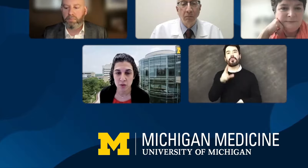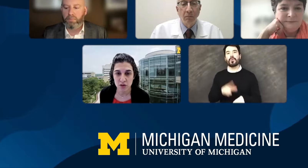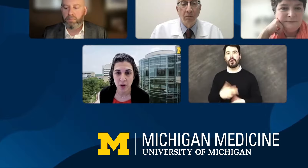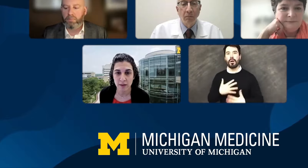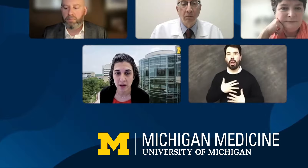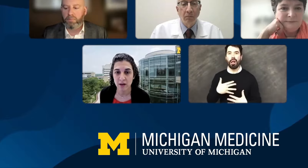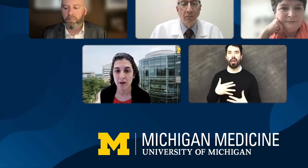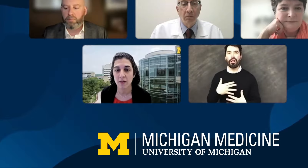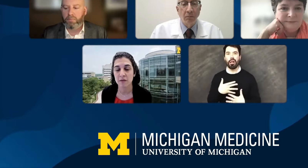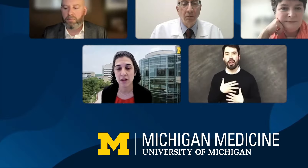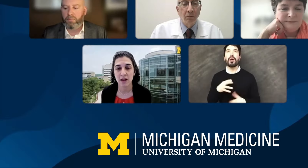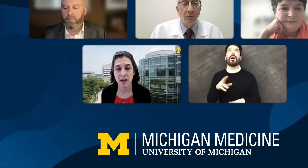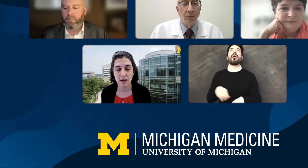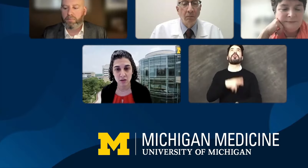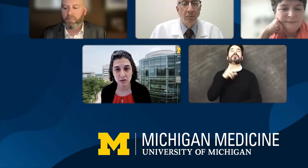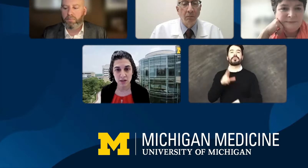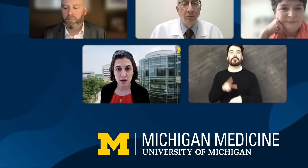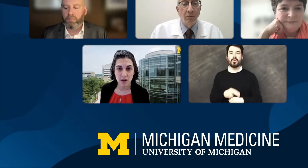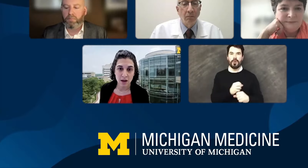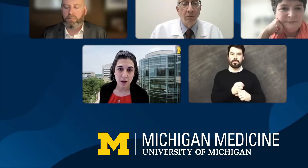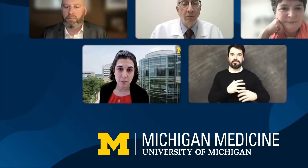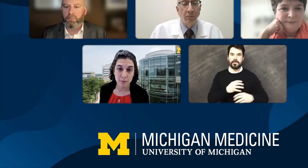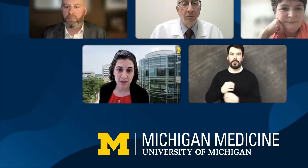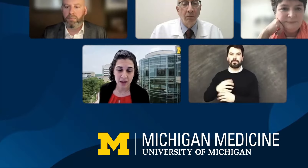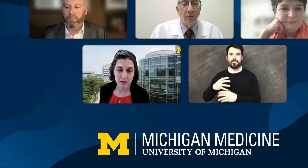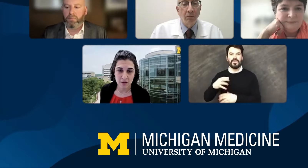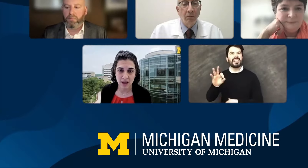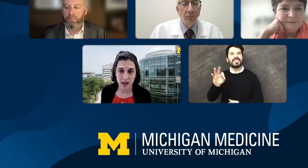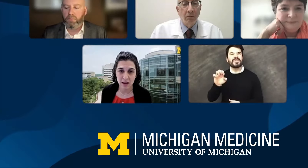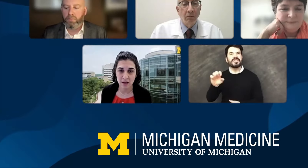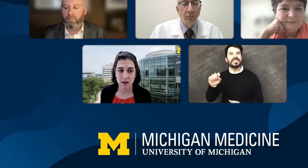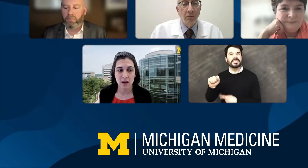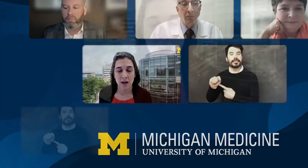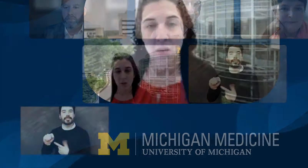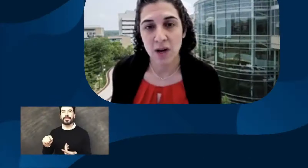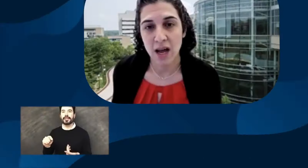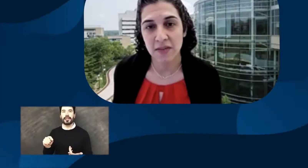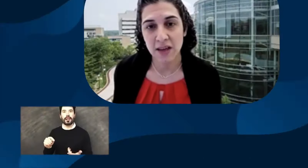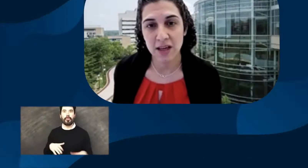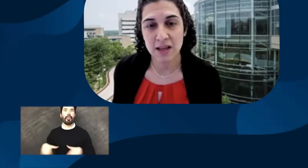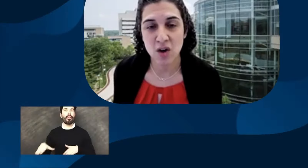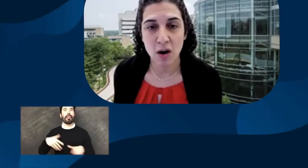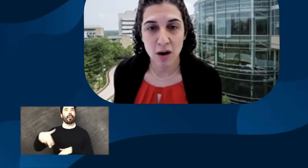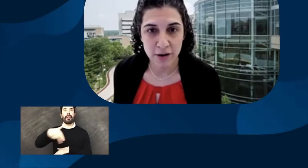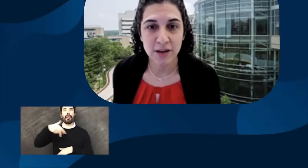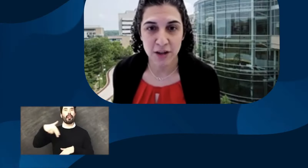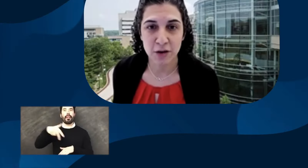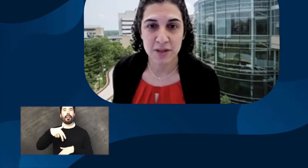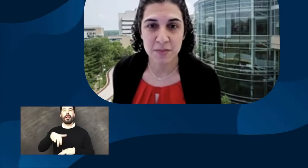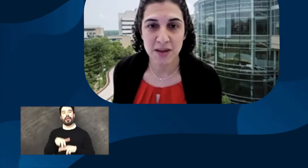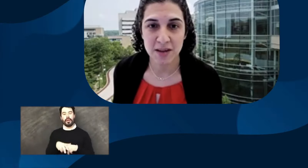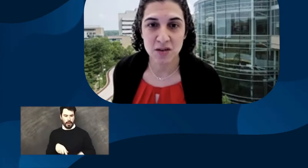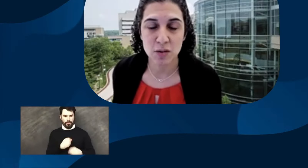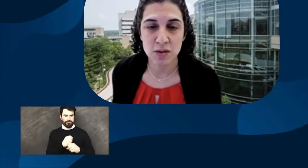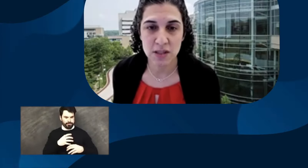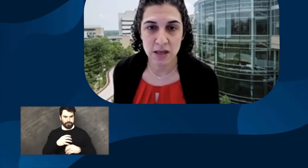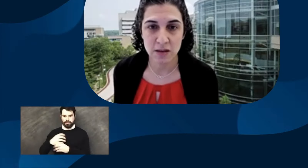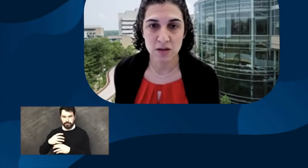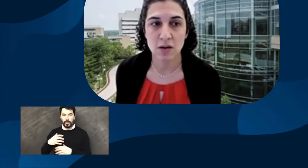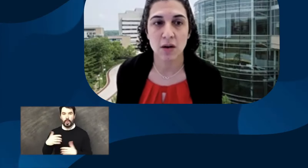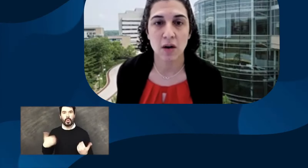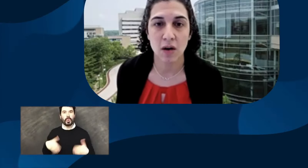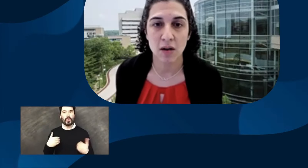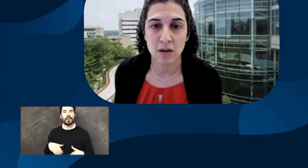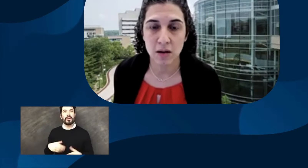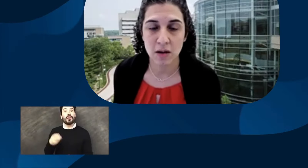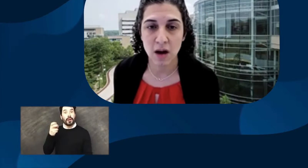little bit more swelling around the feet and ankles by the end of the day. And what I think is hard, is because those